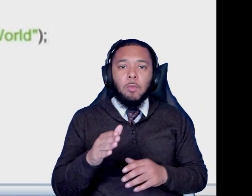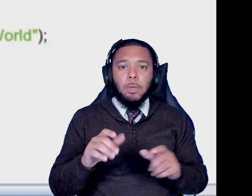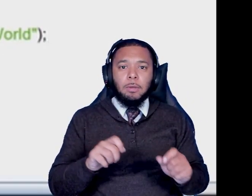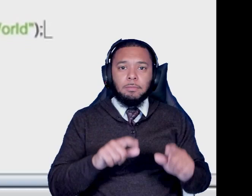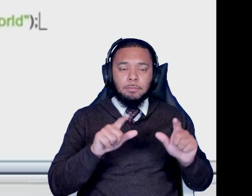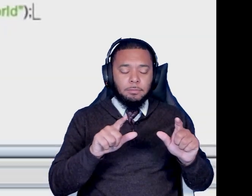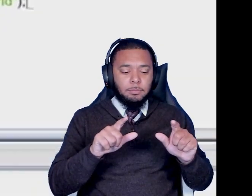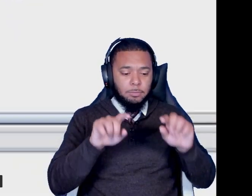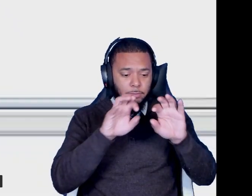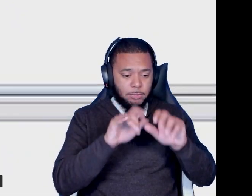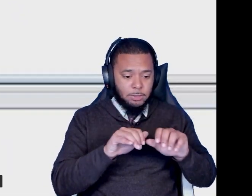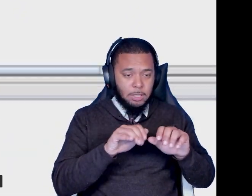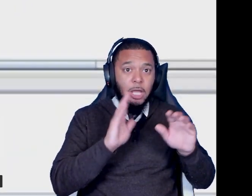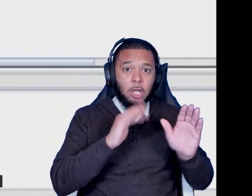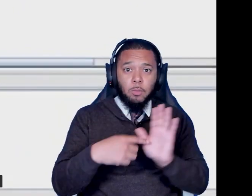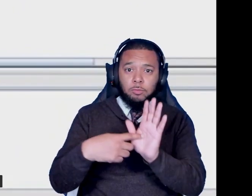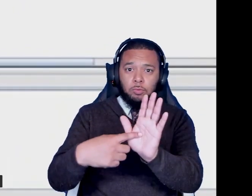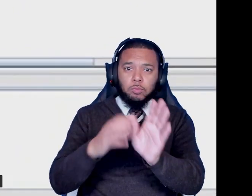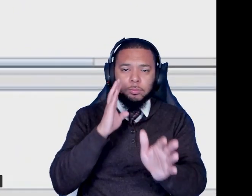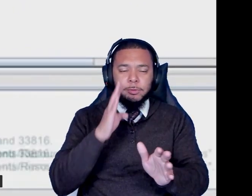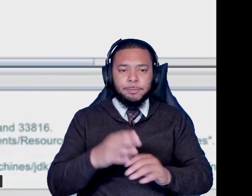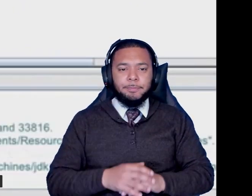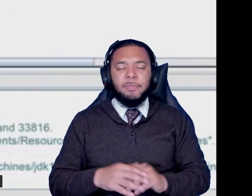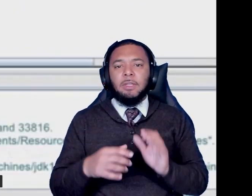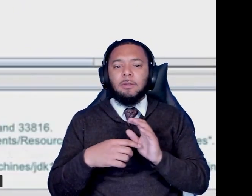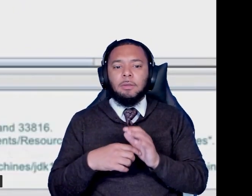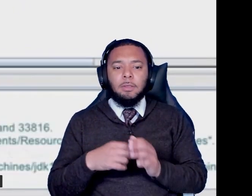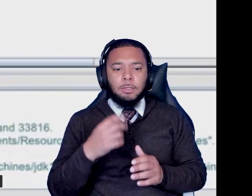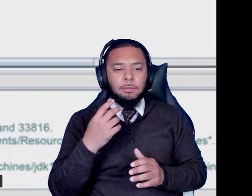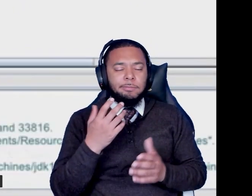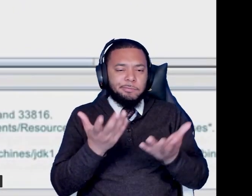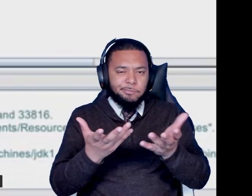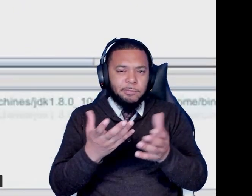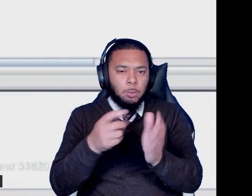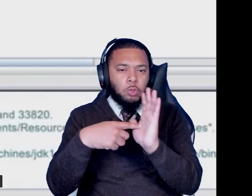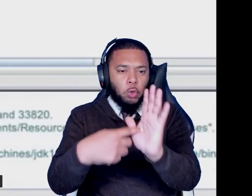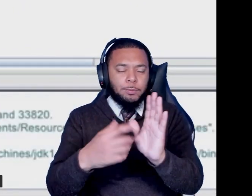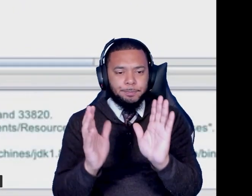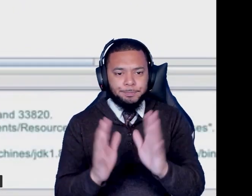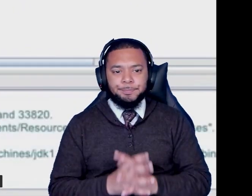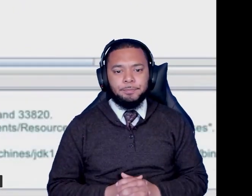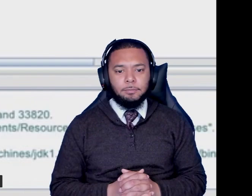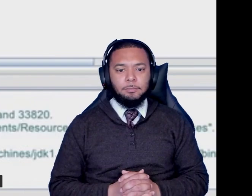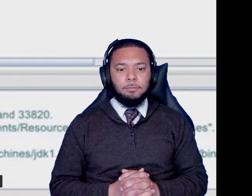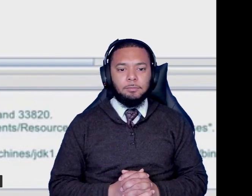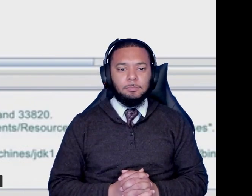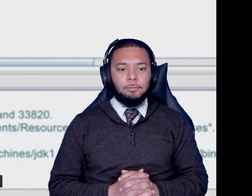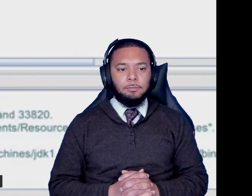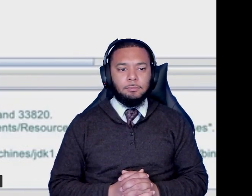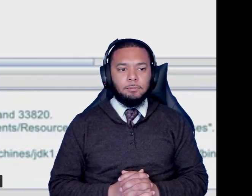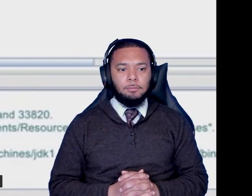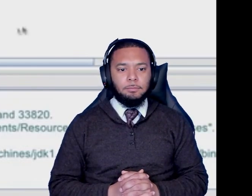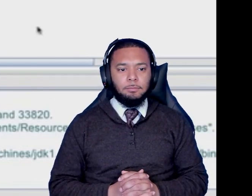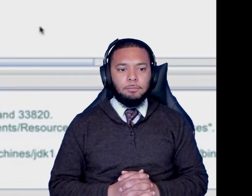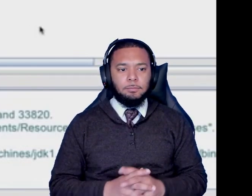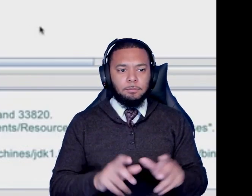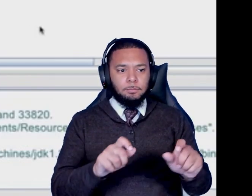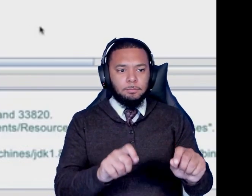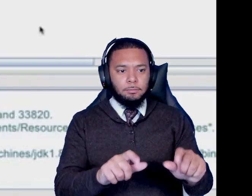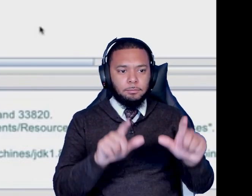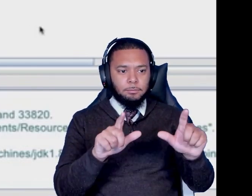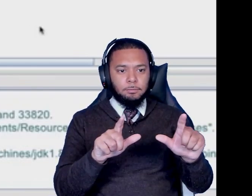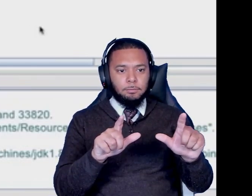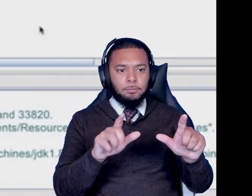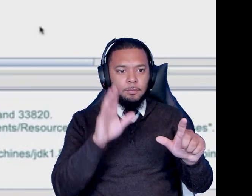screen. So for example, when I run this program, I see a message dialog box appear that